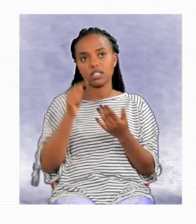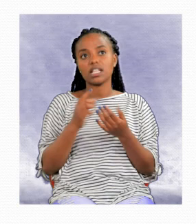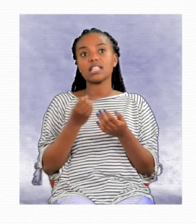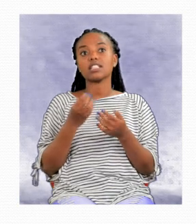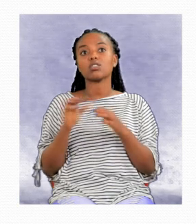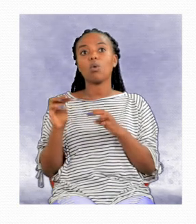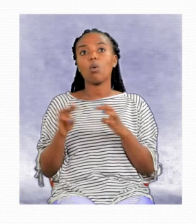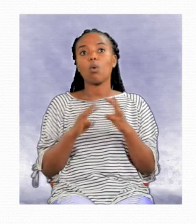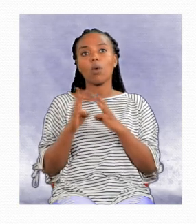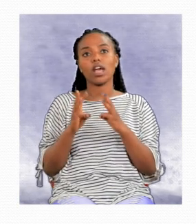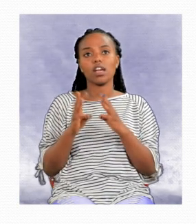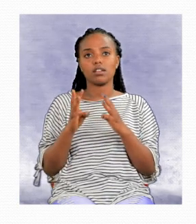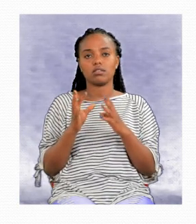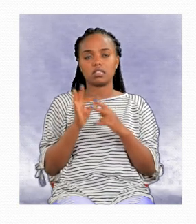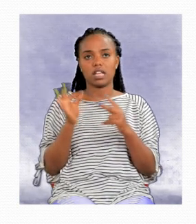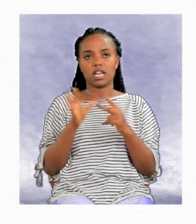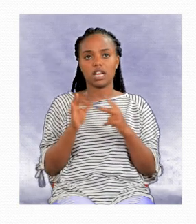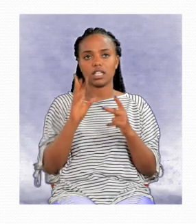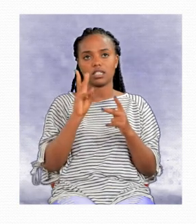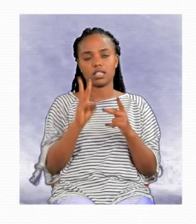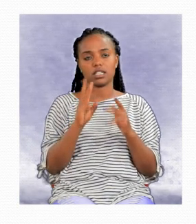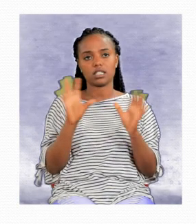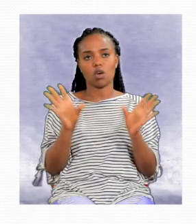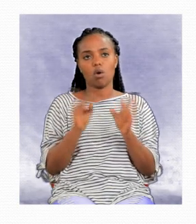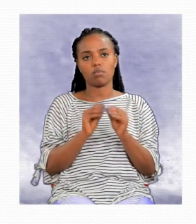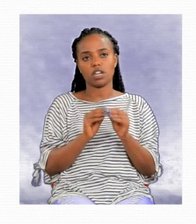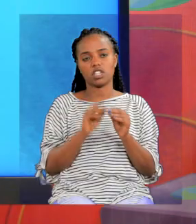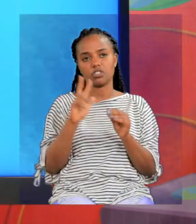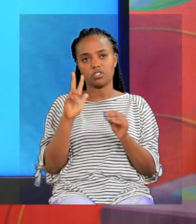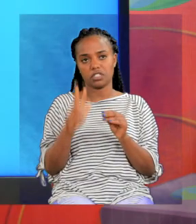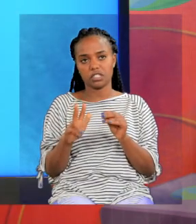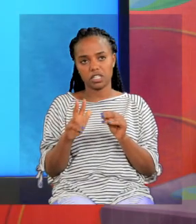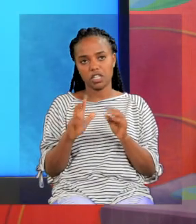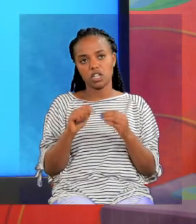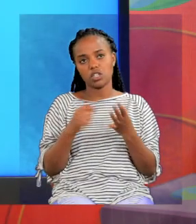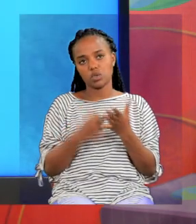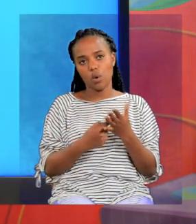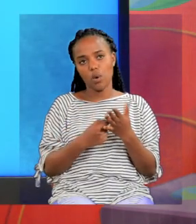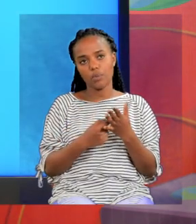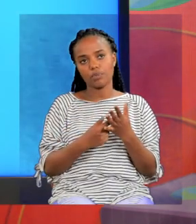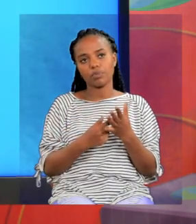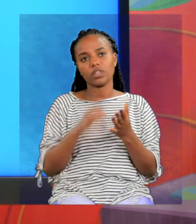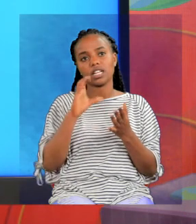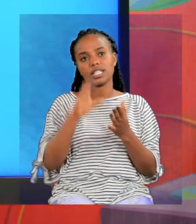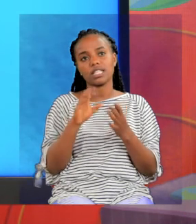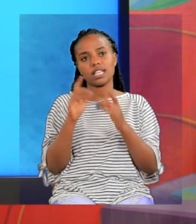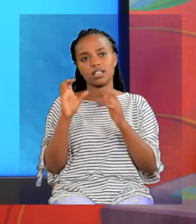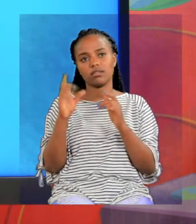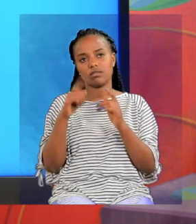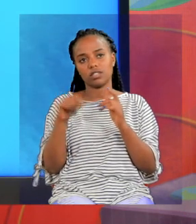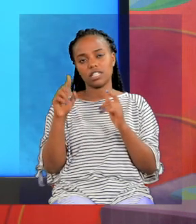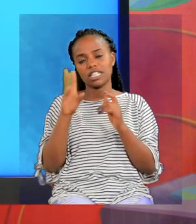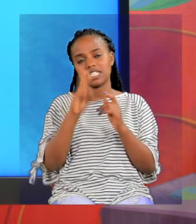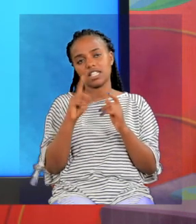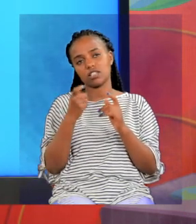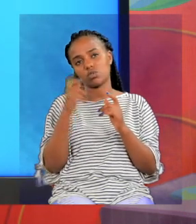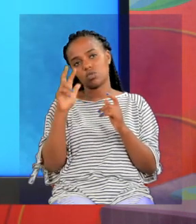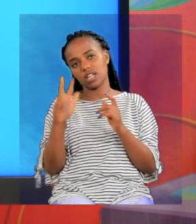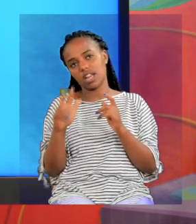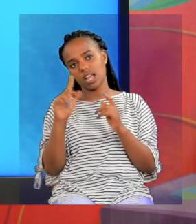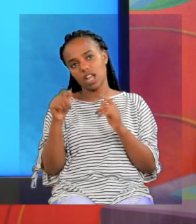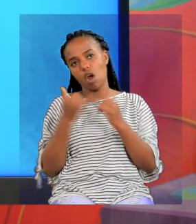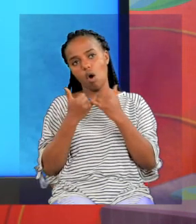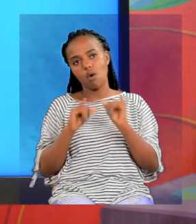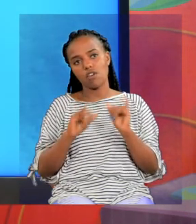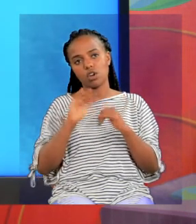how many different ways you can select? 6 combination, 3, we are selecting 3 balls. Therefore, it's a combination of 6 to 3